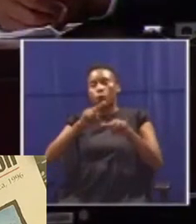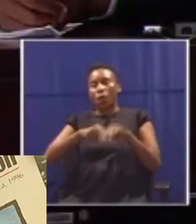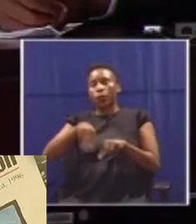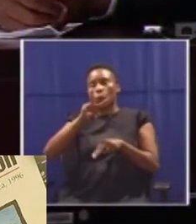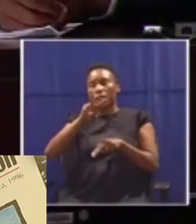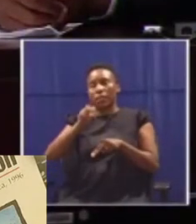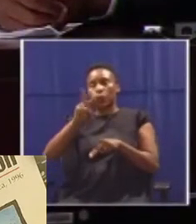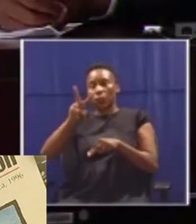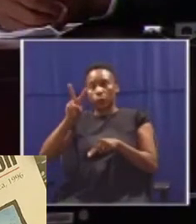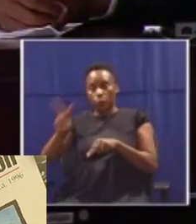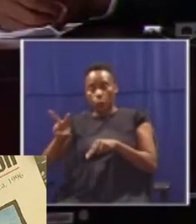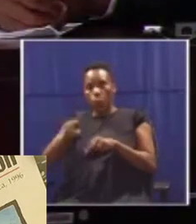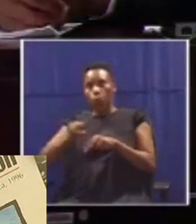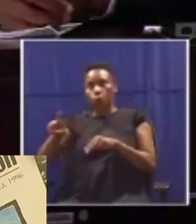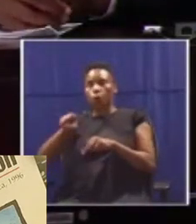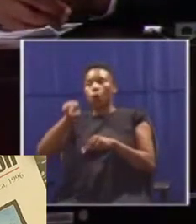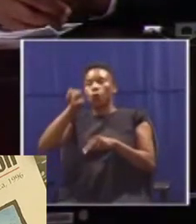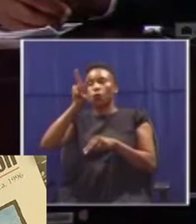January 2023,